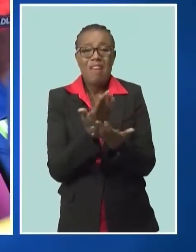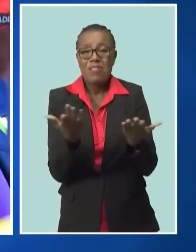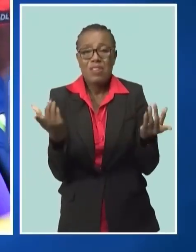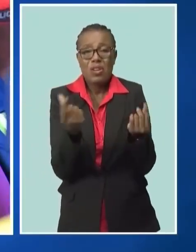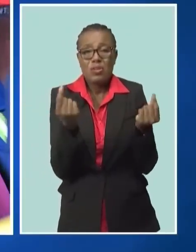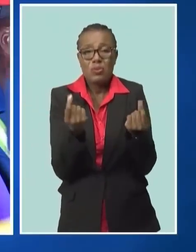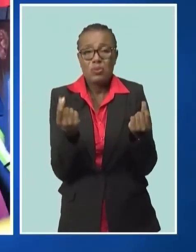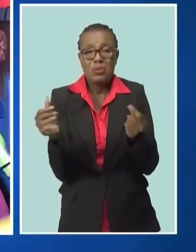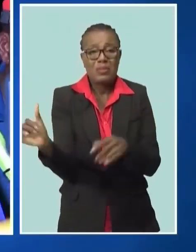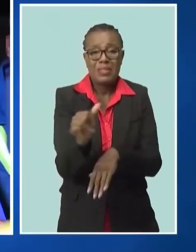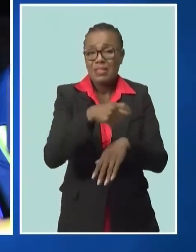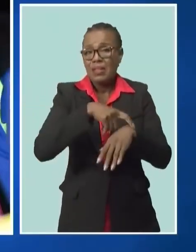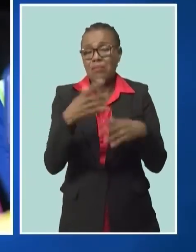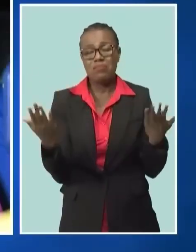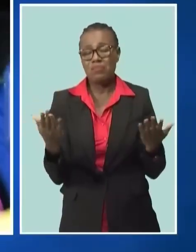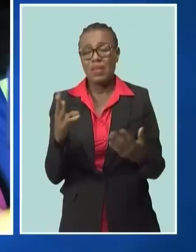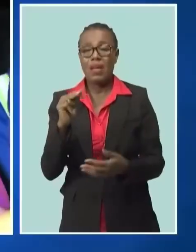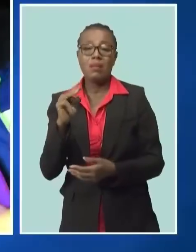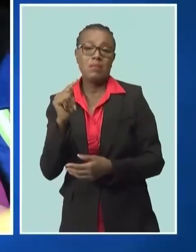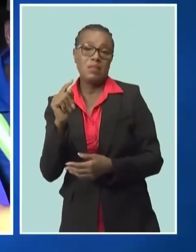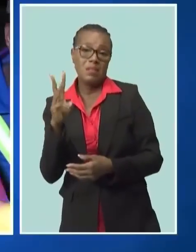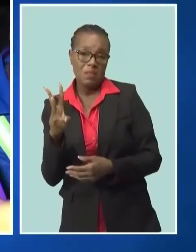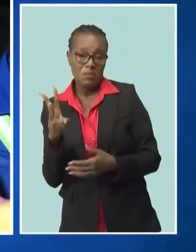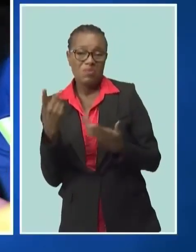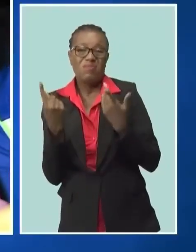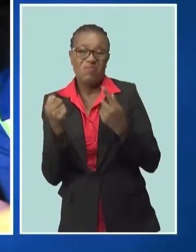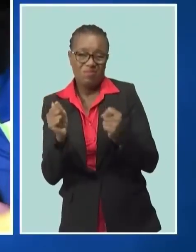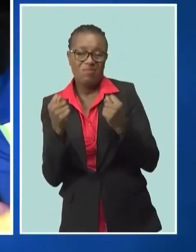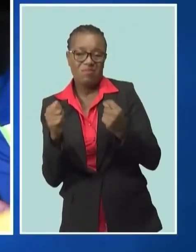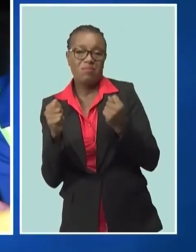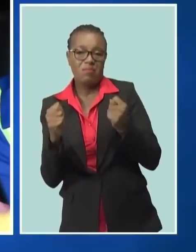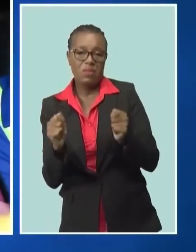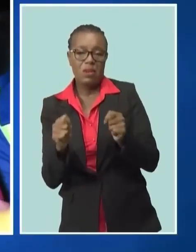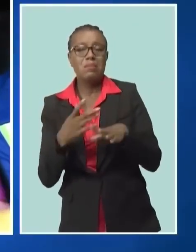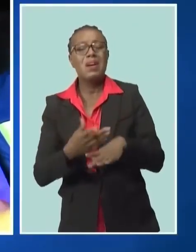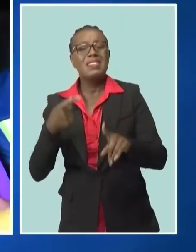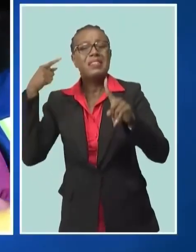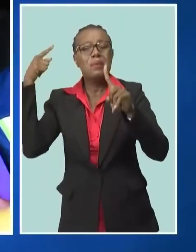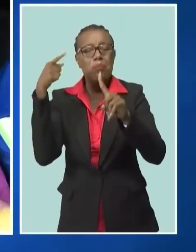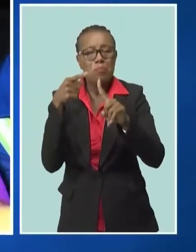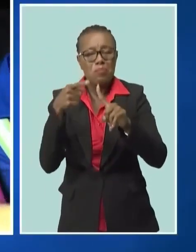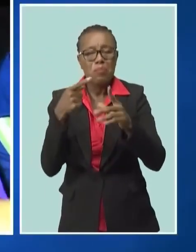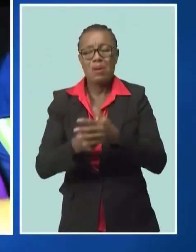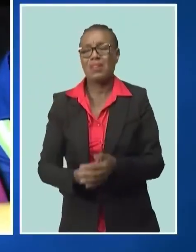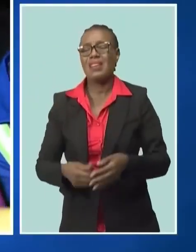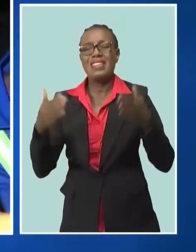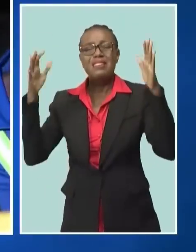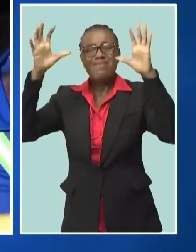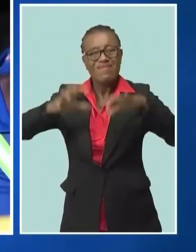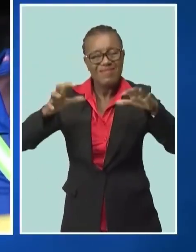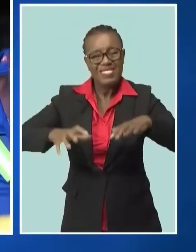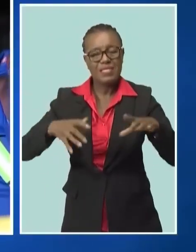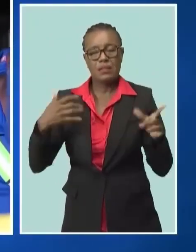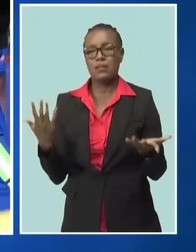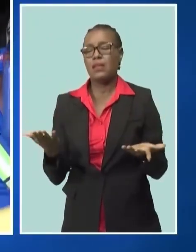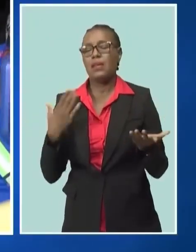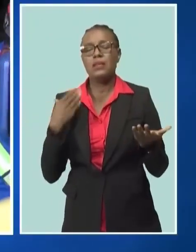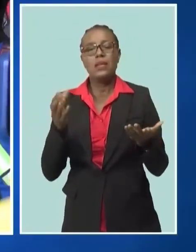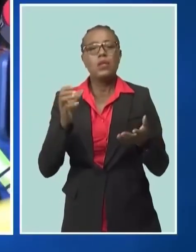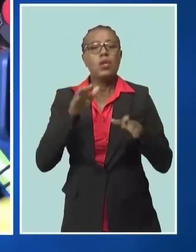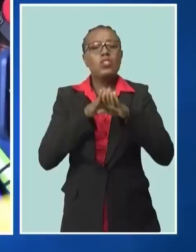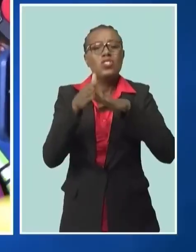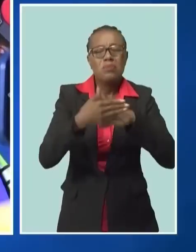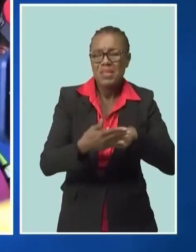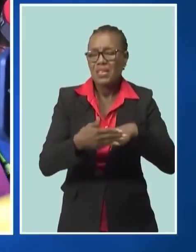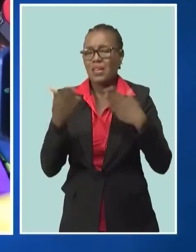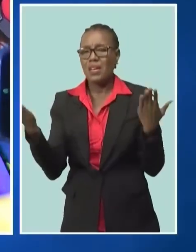been trying to be able to deal with it, but I keep making the point, the intensity, let's look at Jamaica, the intensity that they